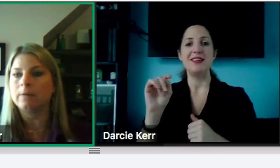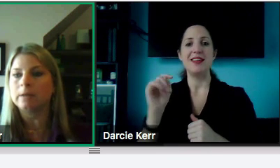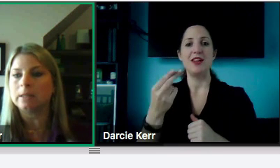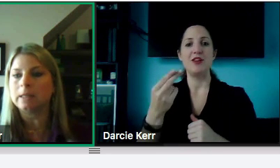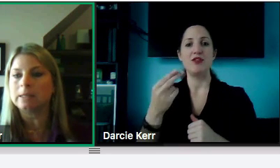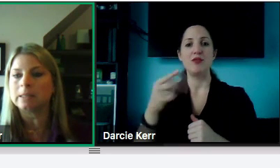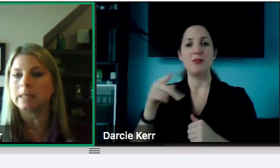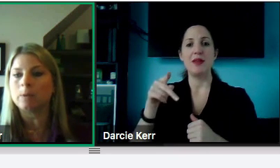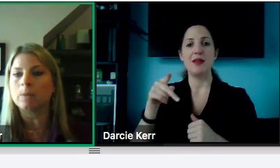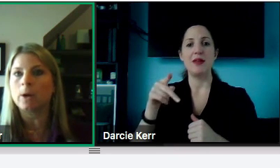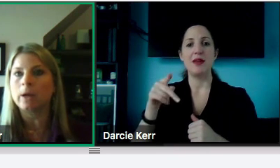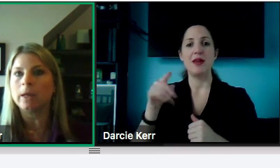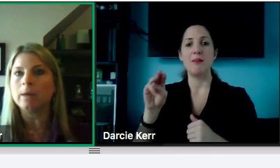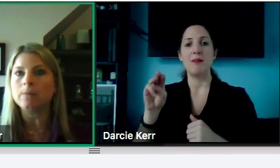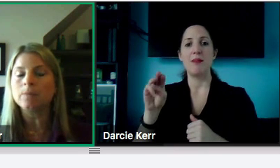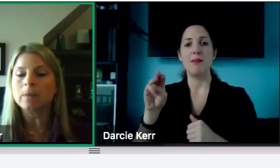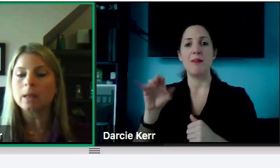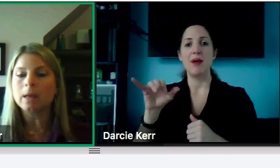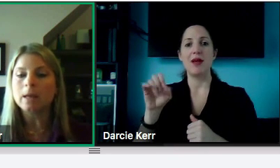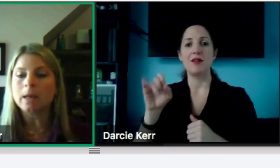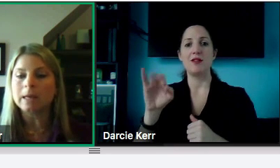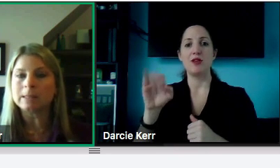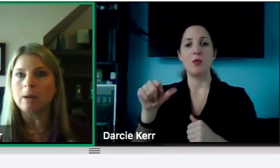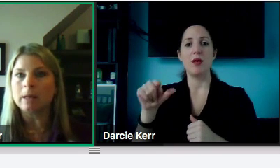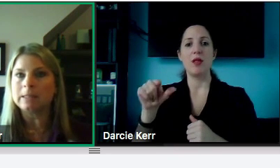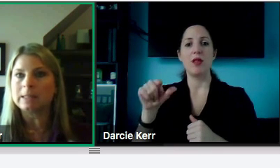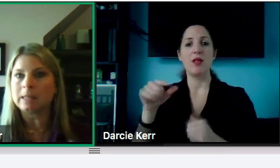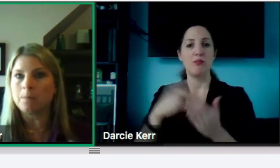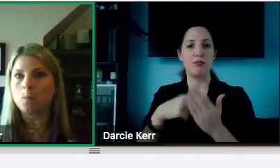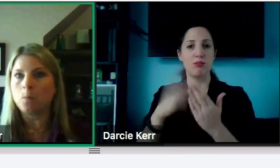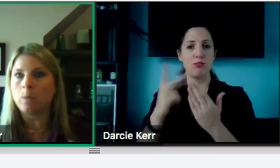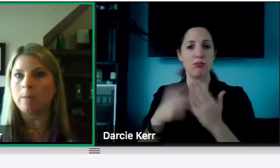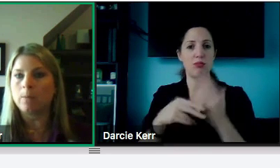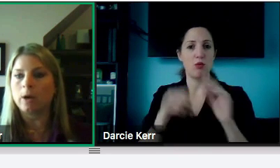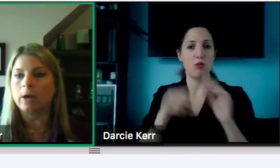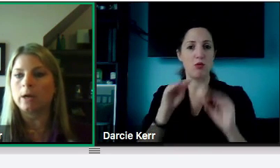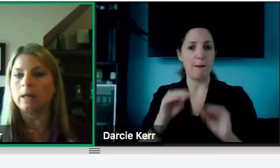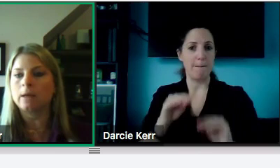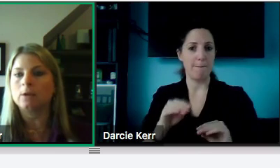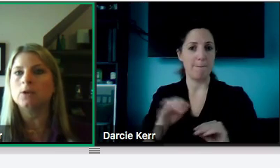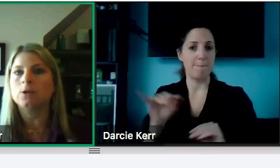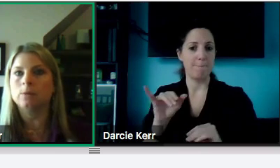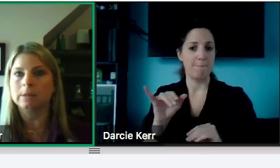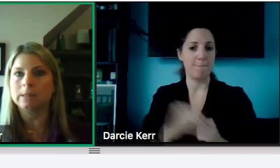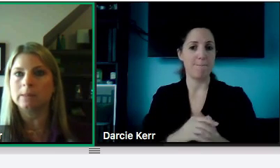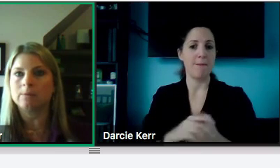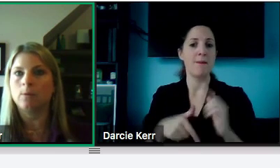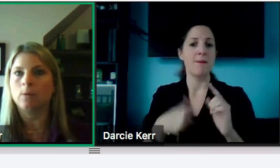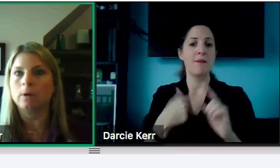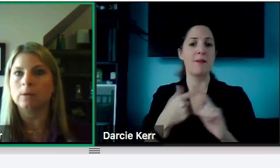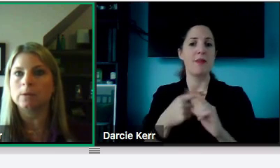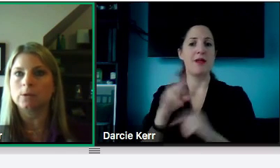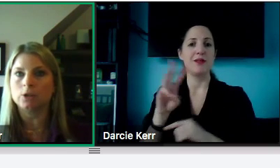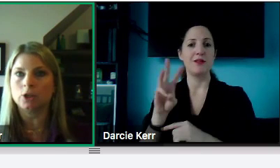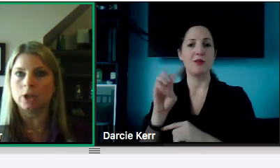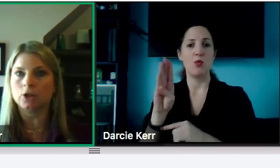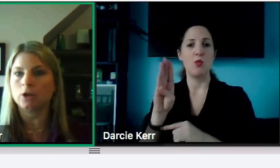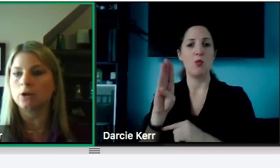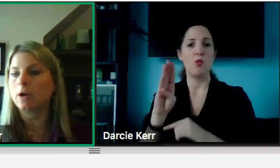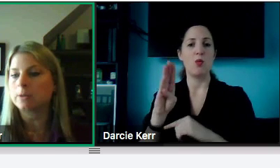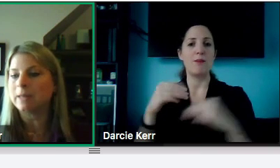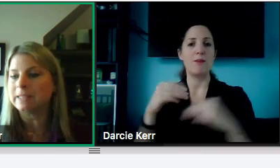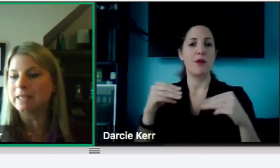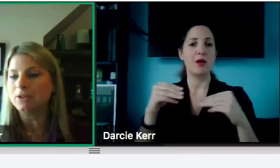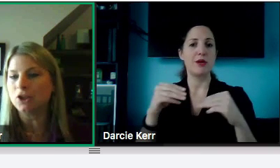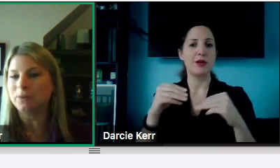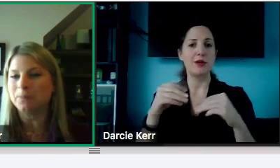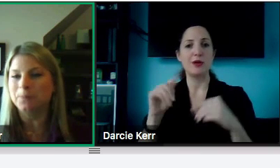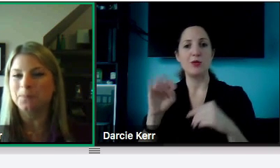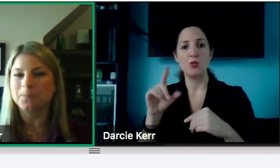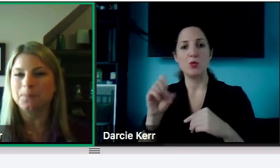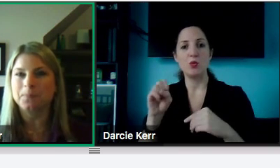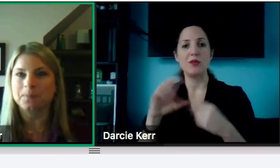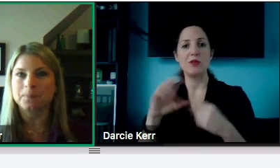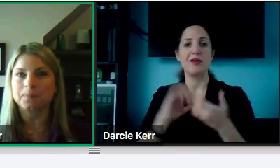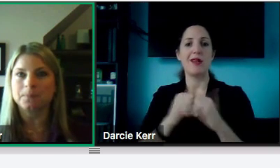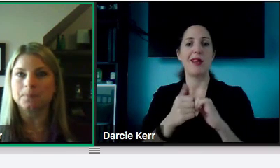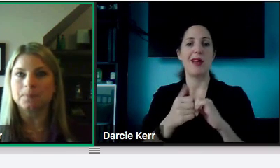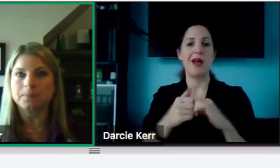to have in today's labor market, as well as some web marketing tools for search engine